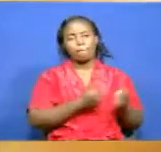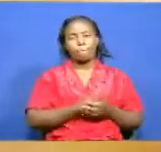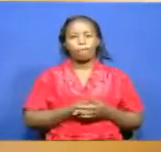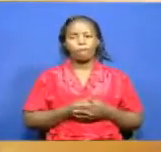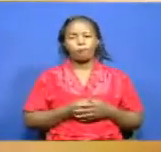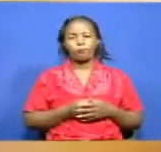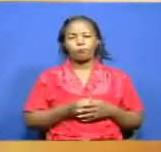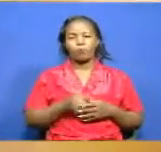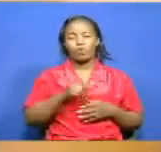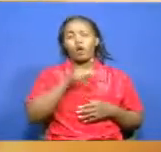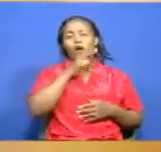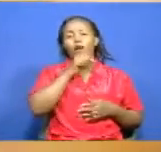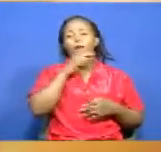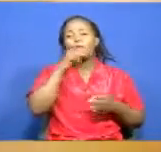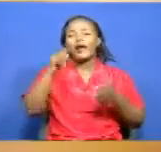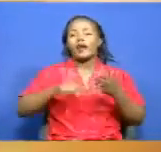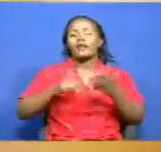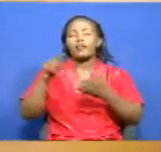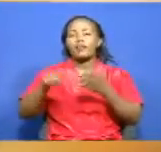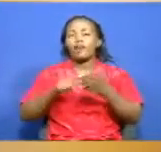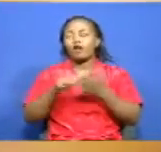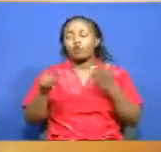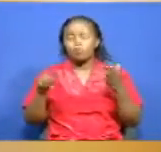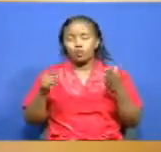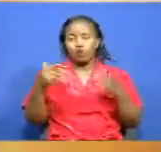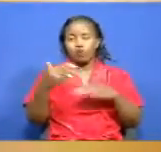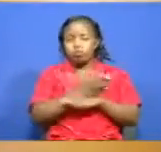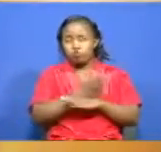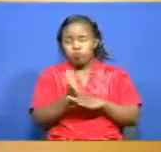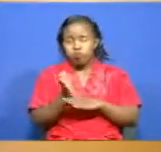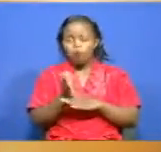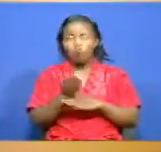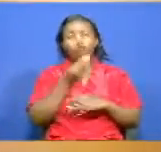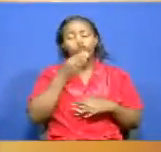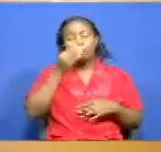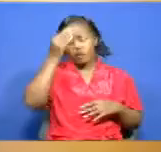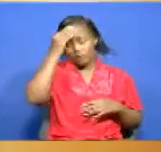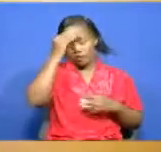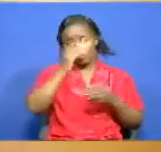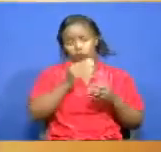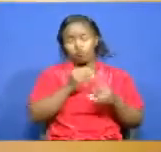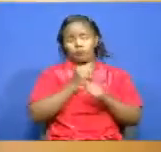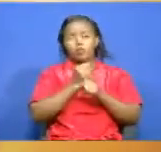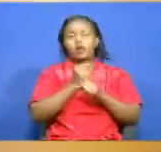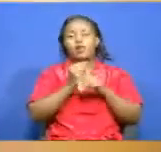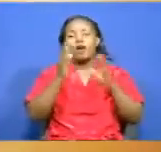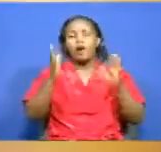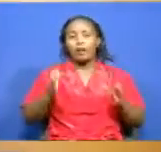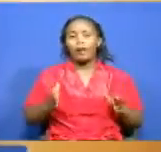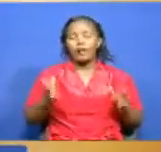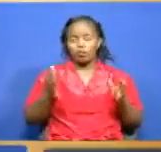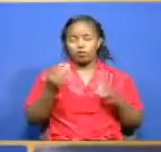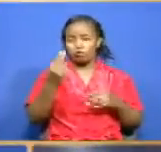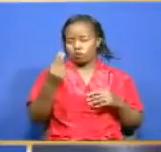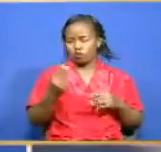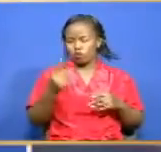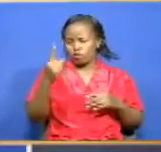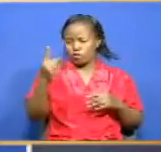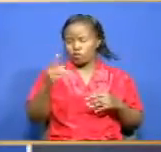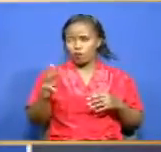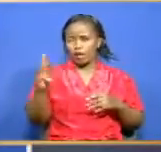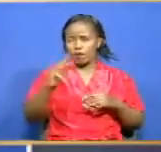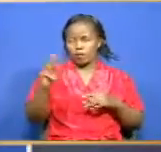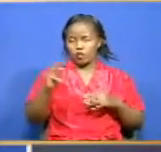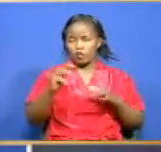of impersonating a Kenya Power employee and defrauding a defendant of 21 million shillings has been